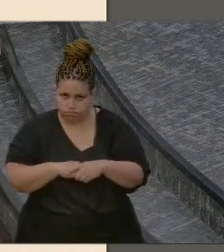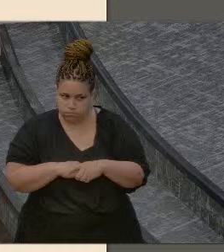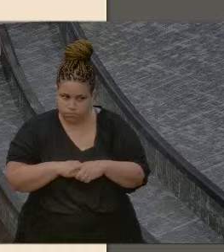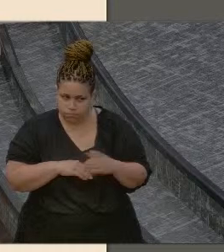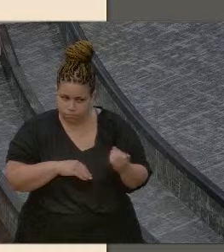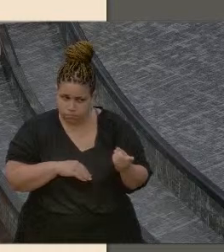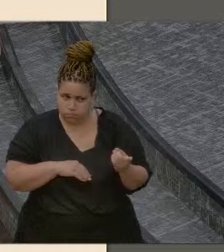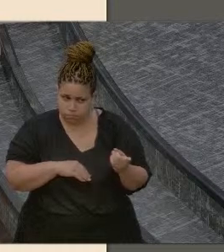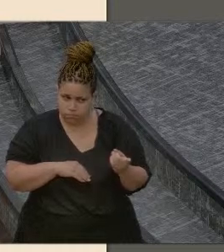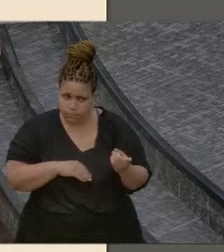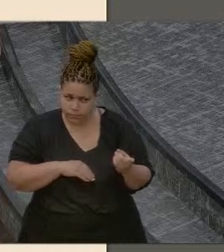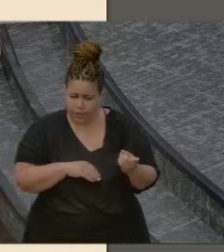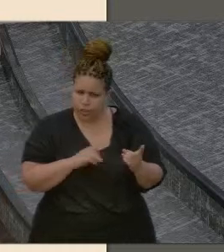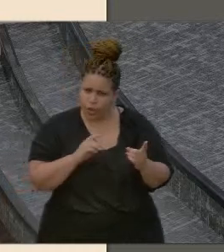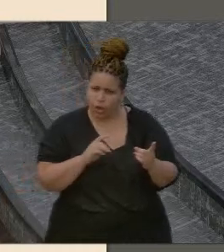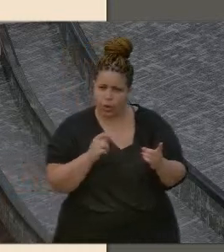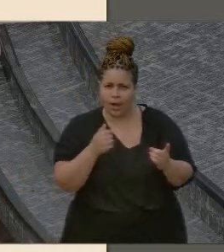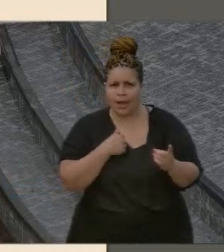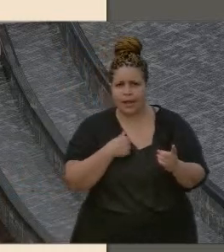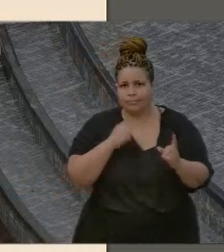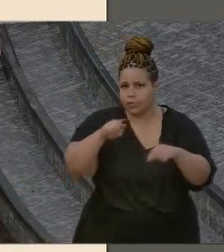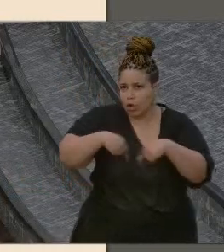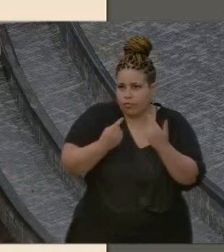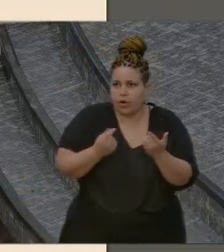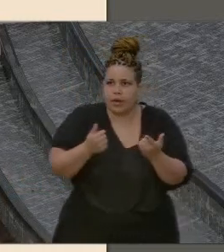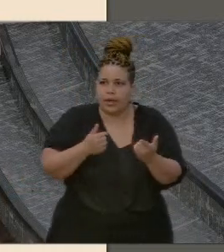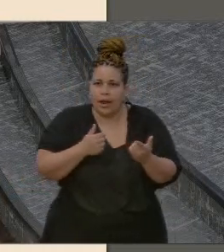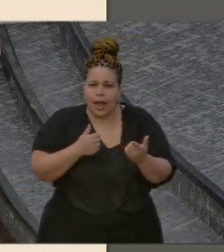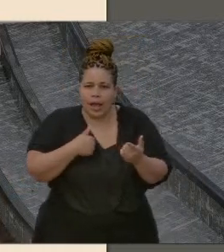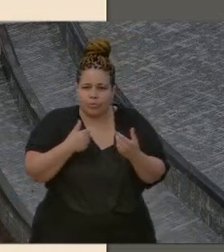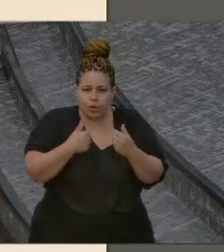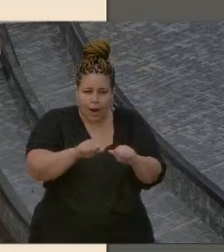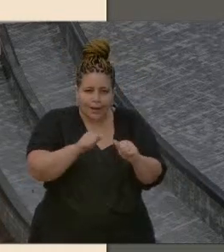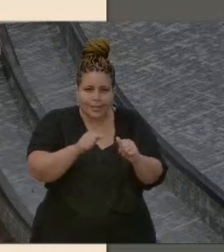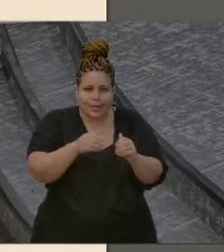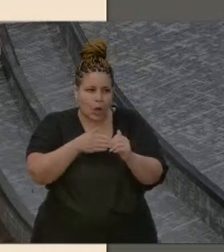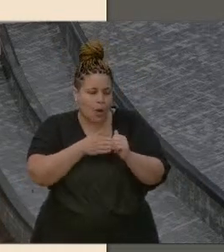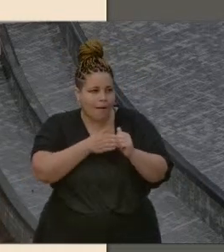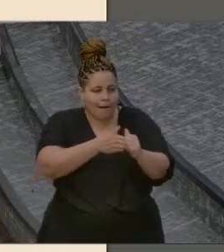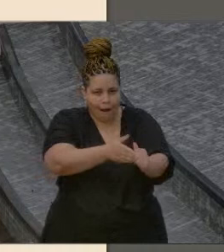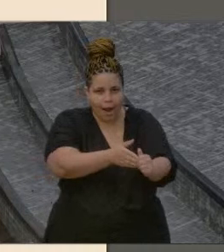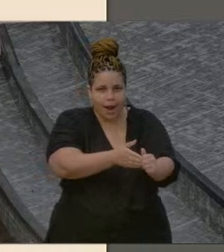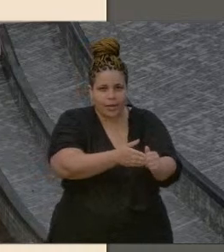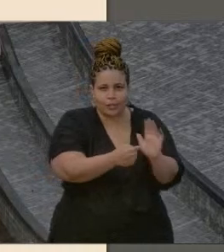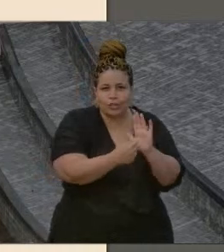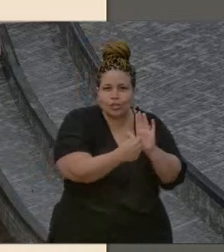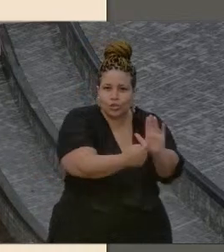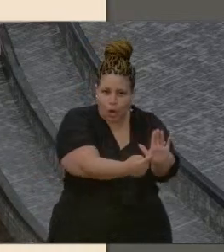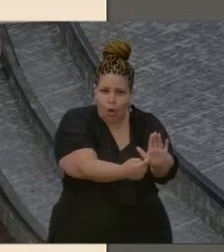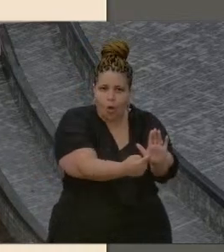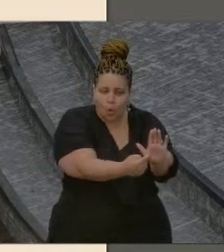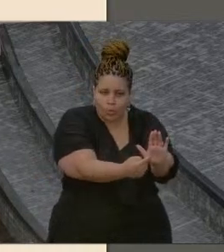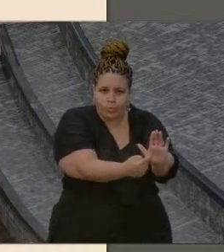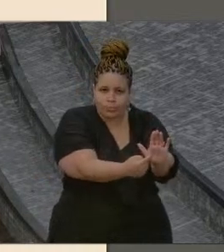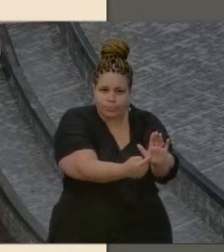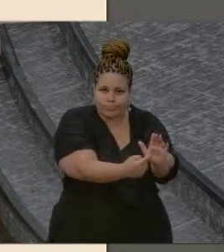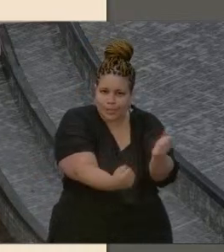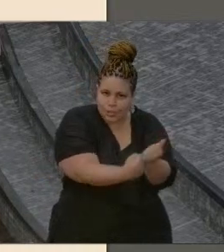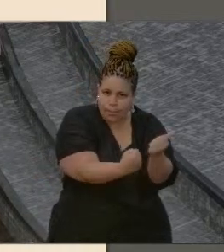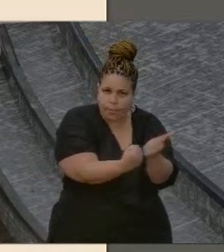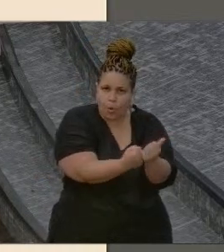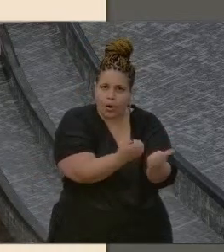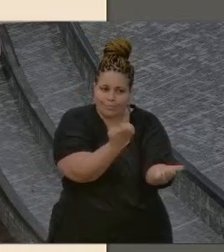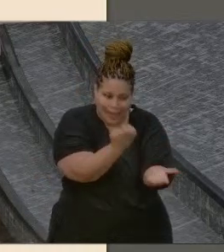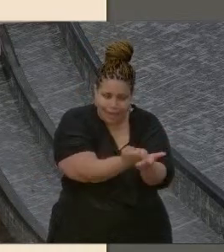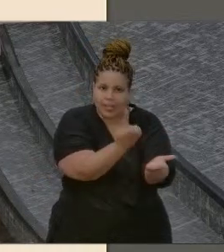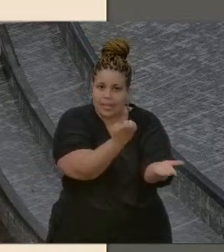kind of heading towards this direction with some of the analysis to provide further empirical support. But our district